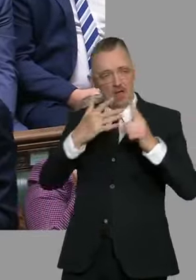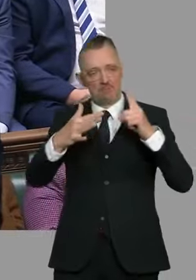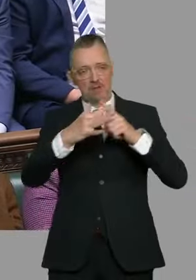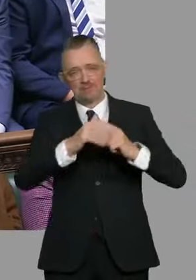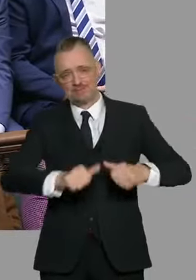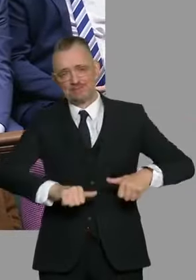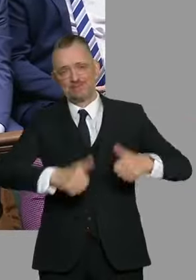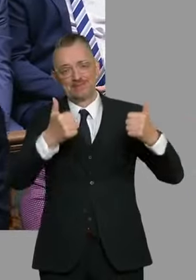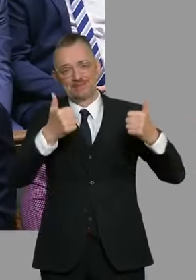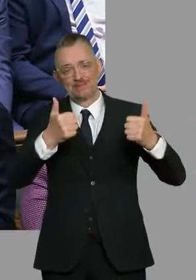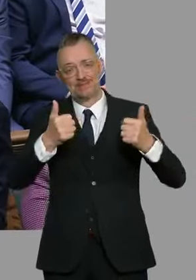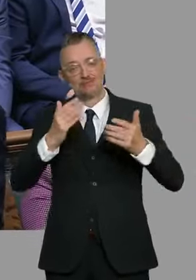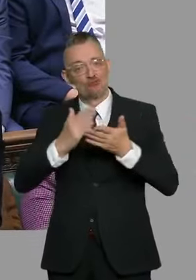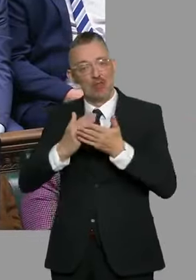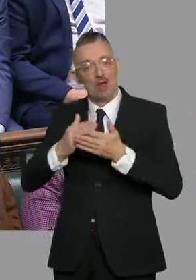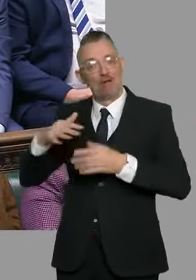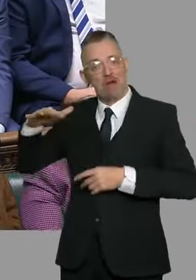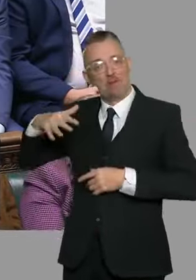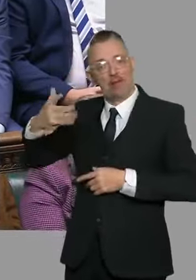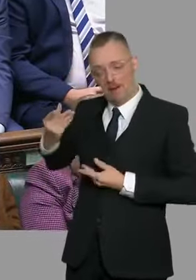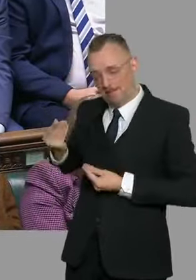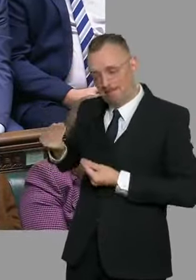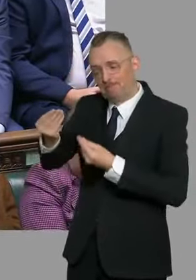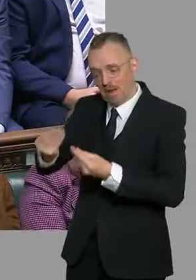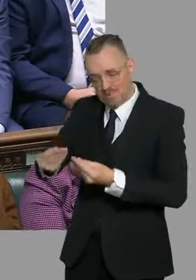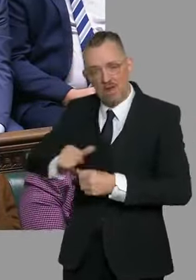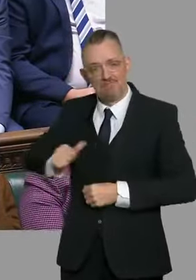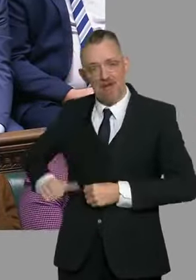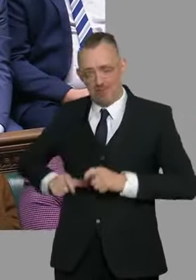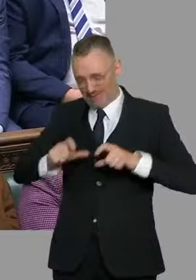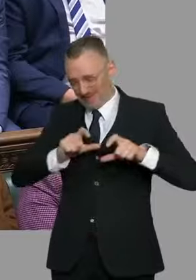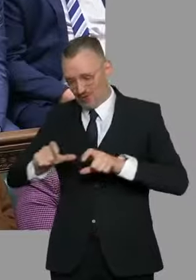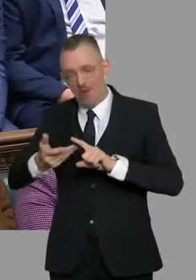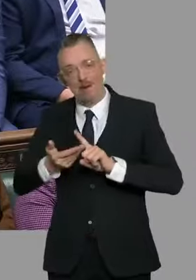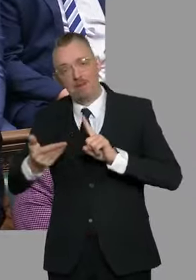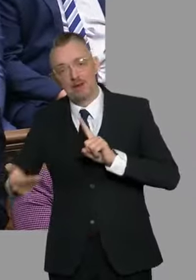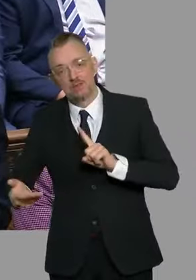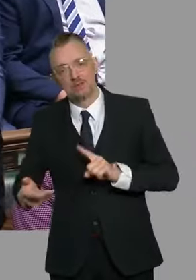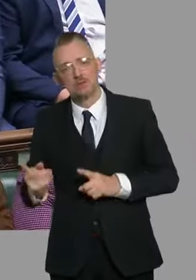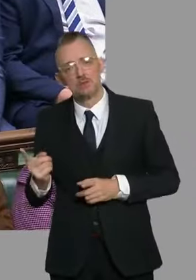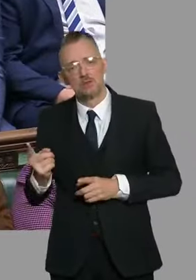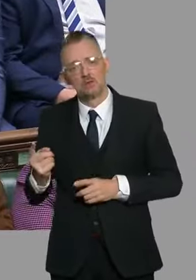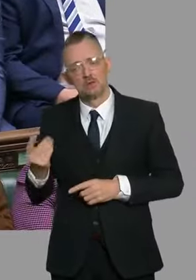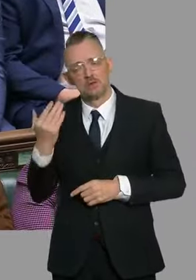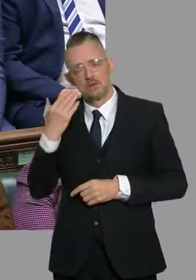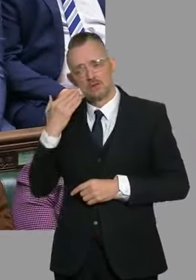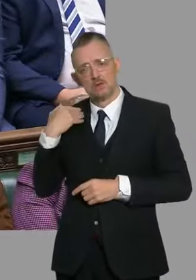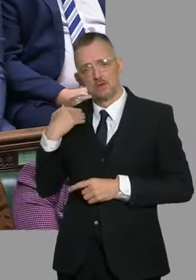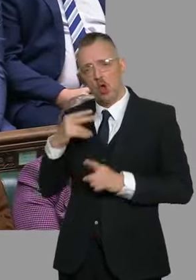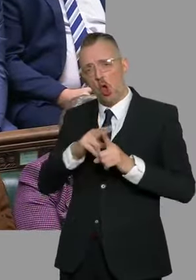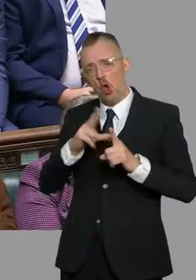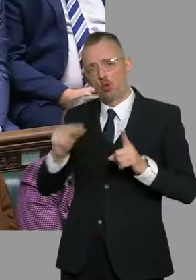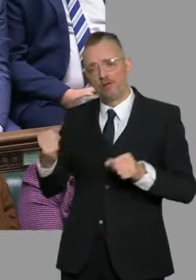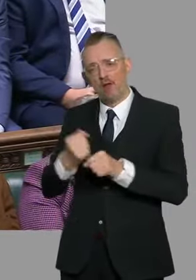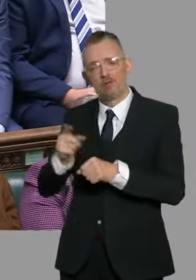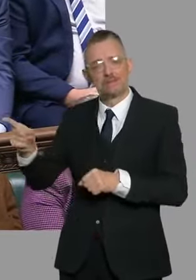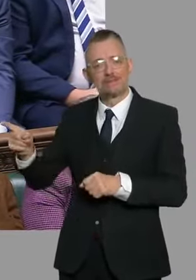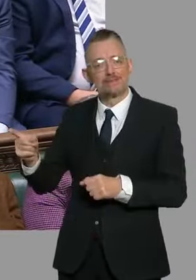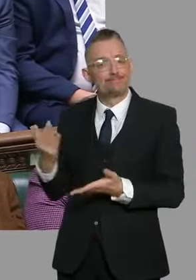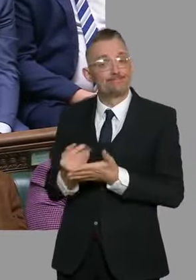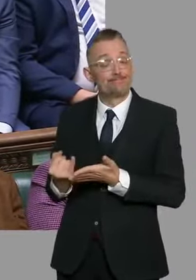family farms were let down badly by the last Conservative government, with their botched transition to new